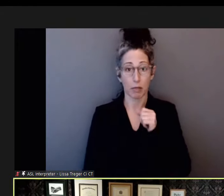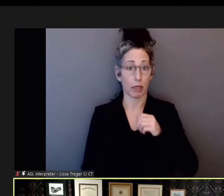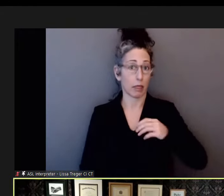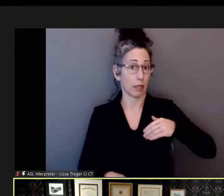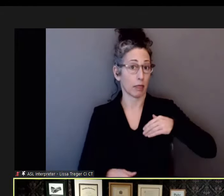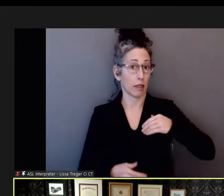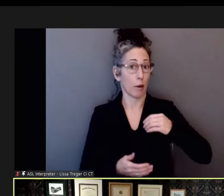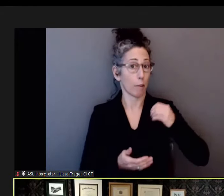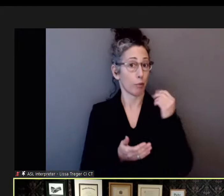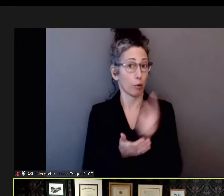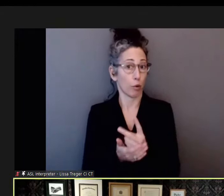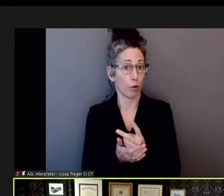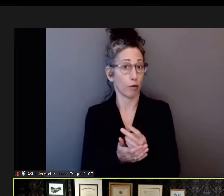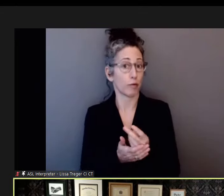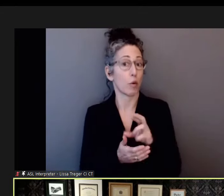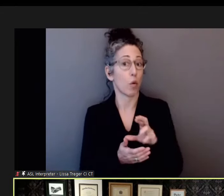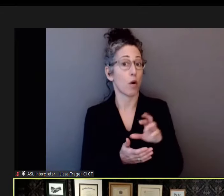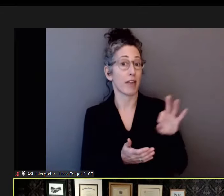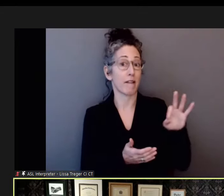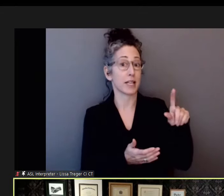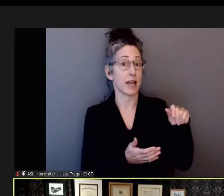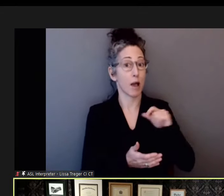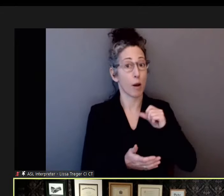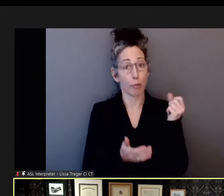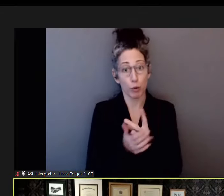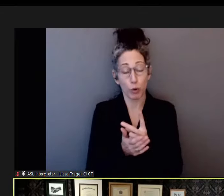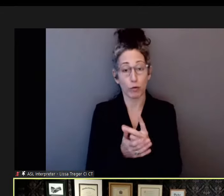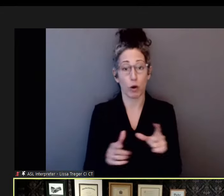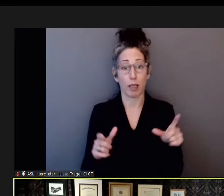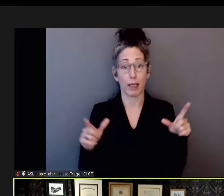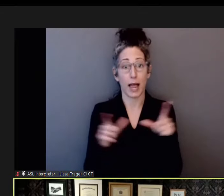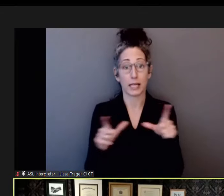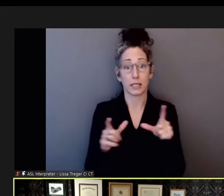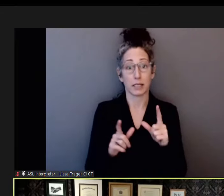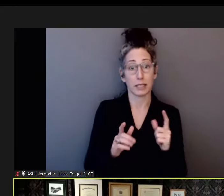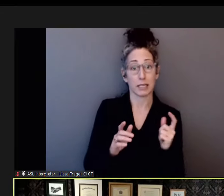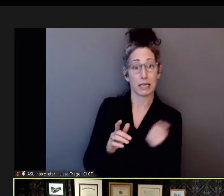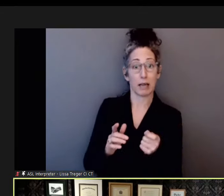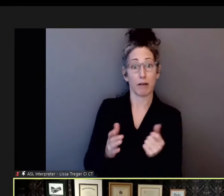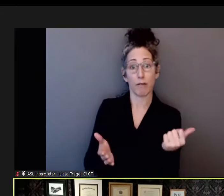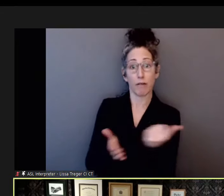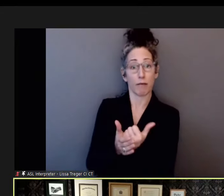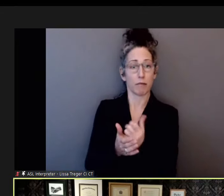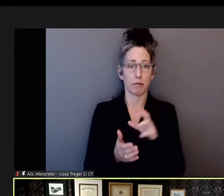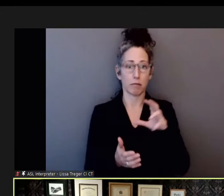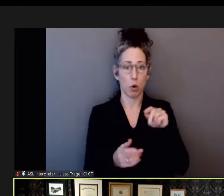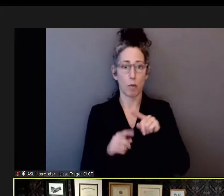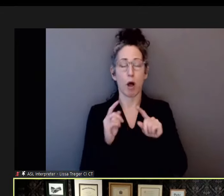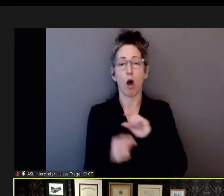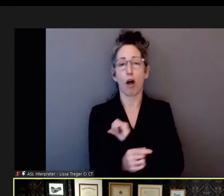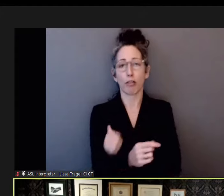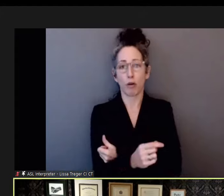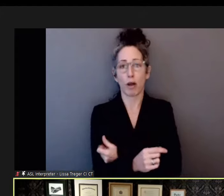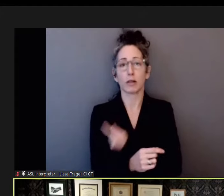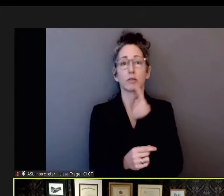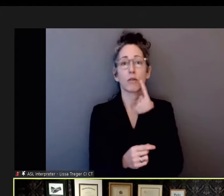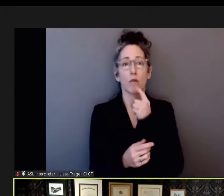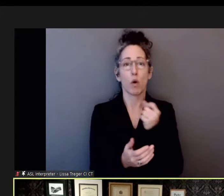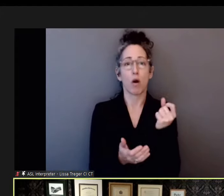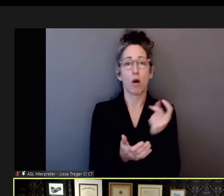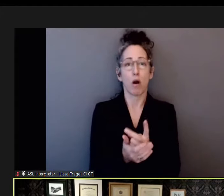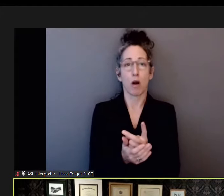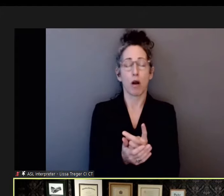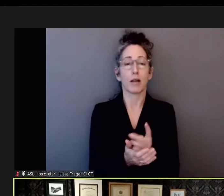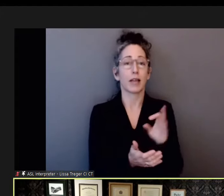nor licensed by the Food and Drug Administration, the FDA, but it has been authorized for emergency use by